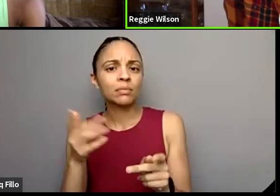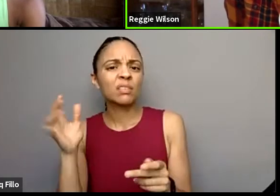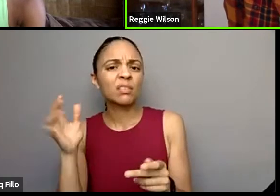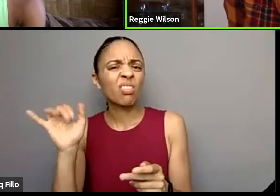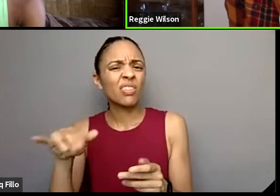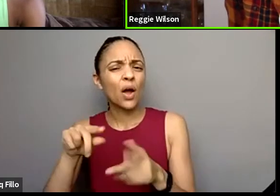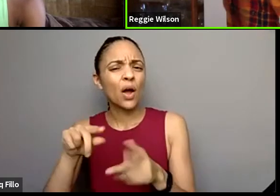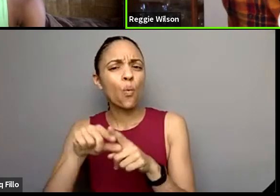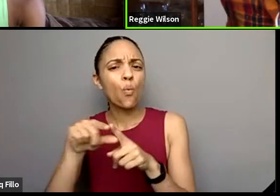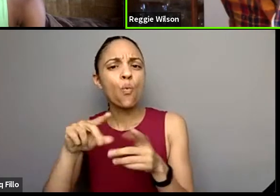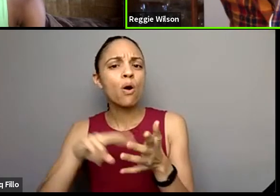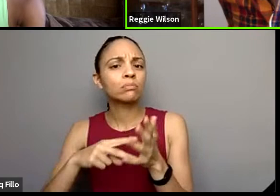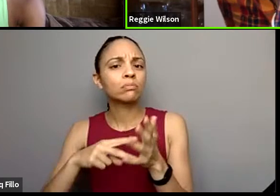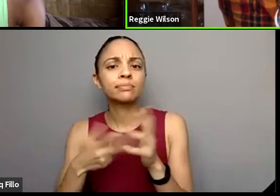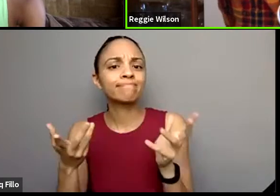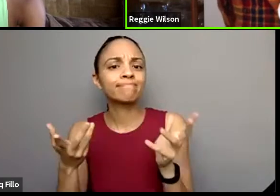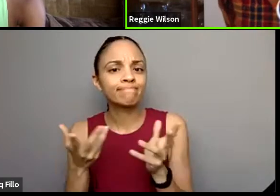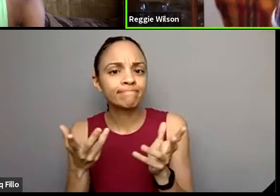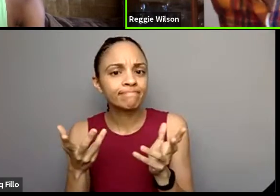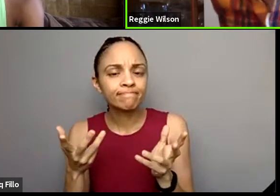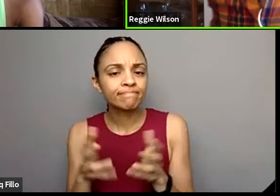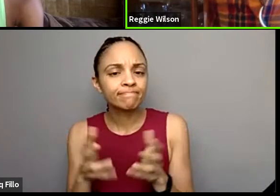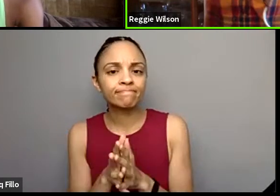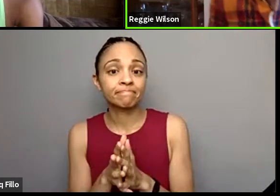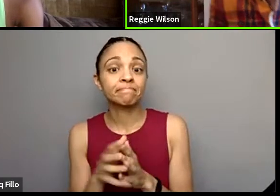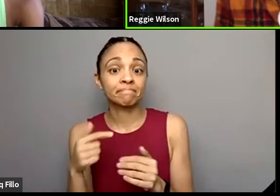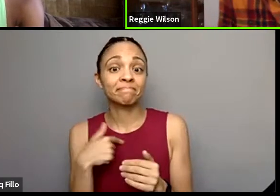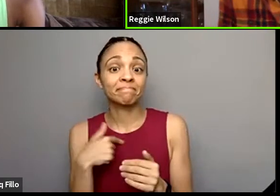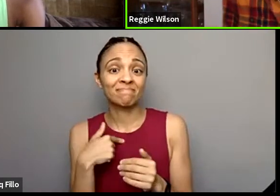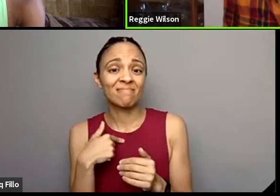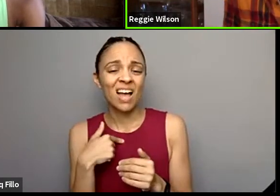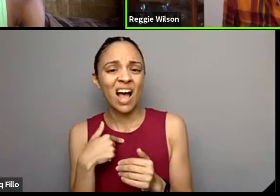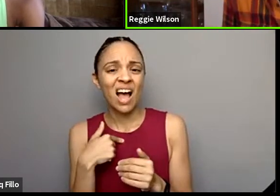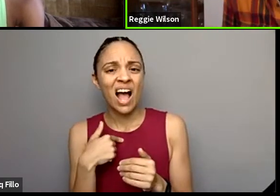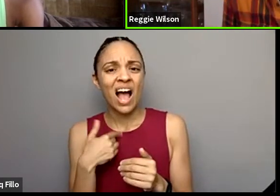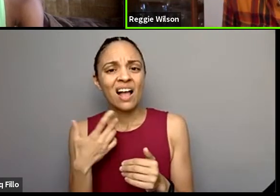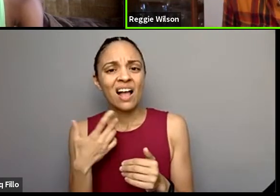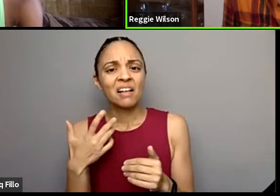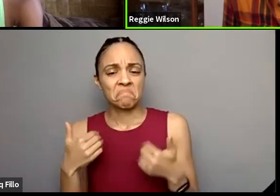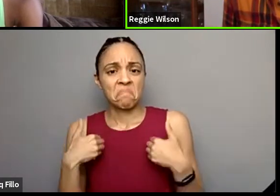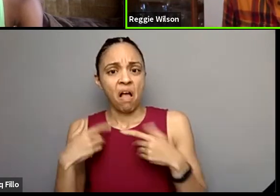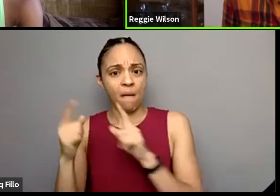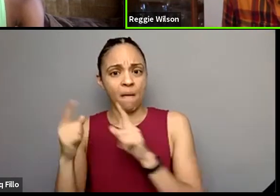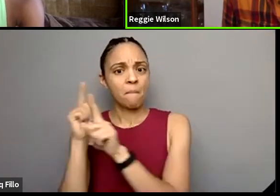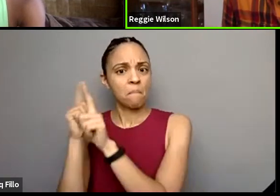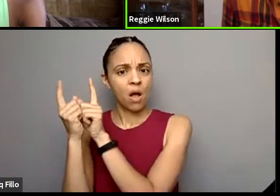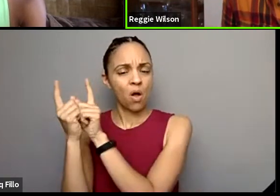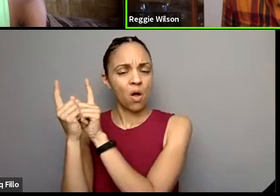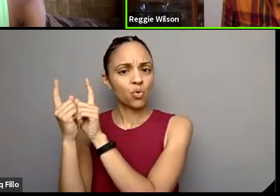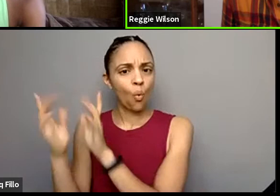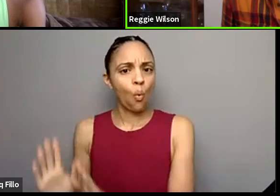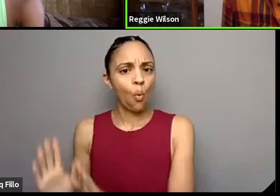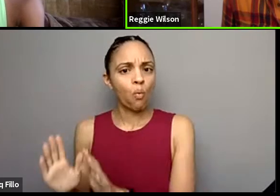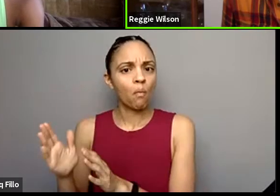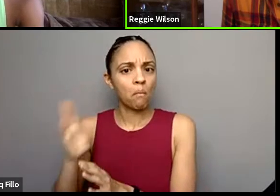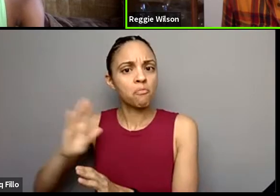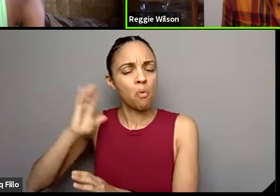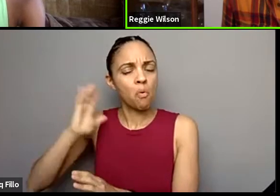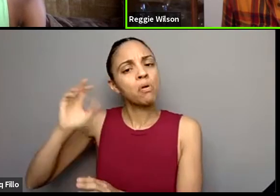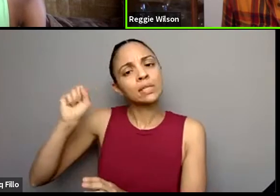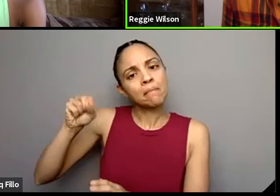it's not to say I didn't have mentors and continue to have mentors. I just don't call them that or think of them like that.